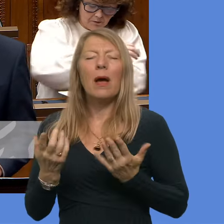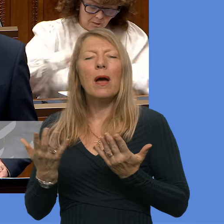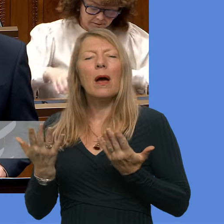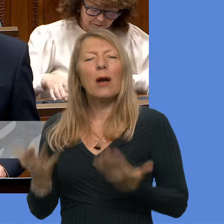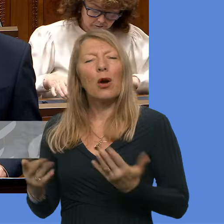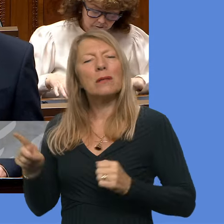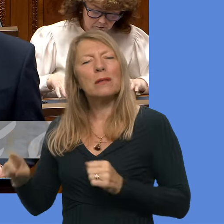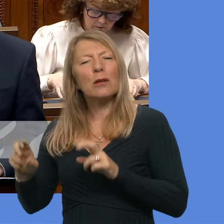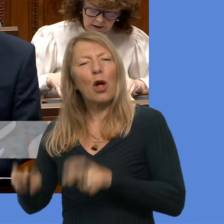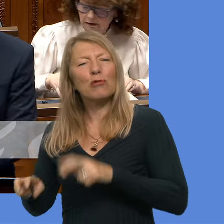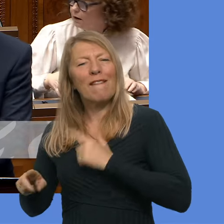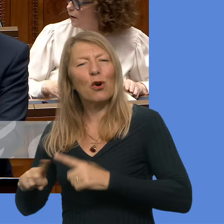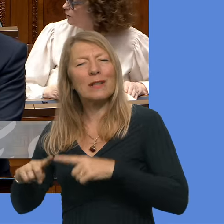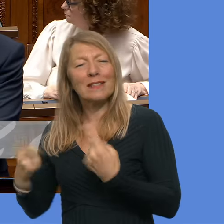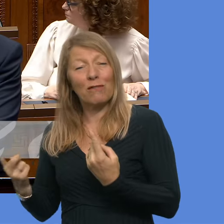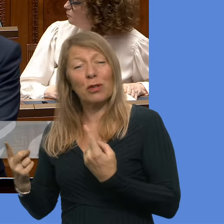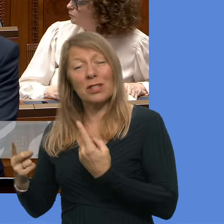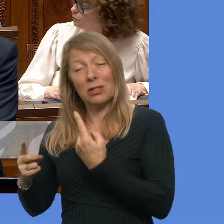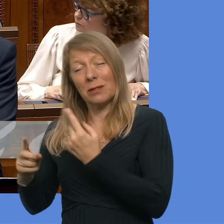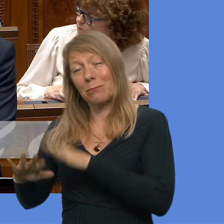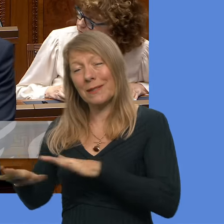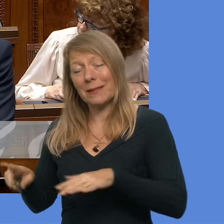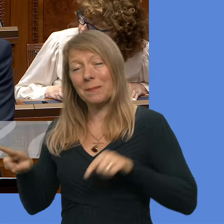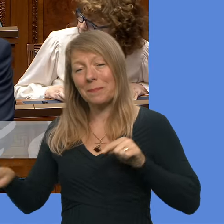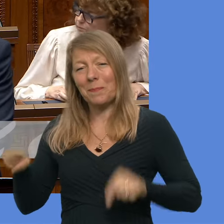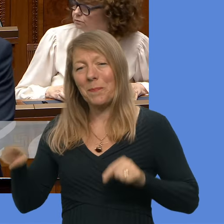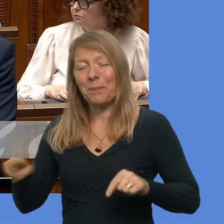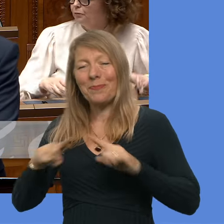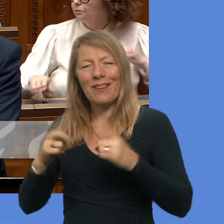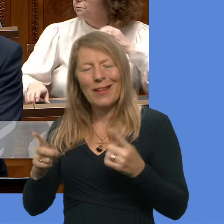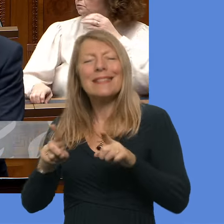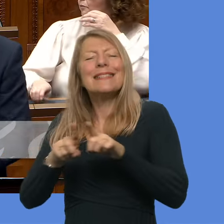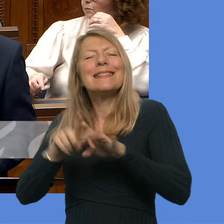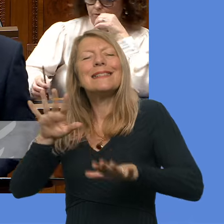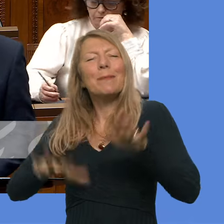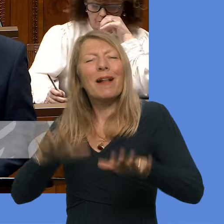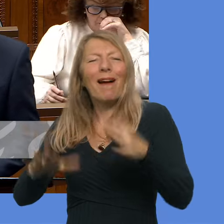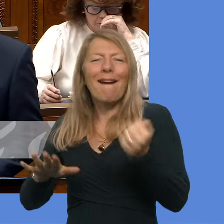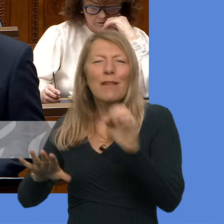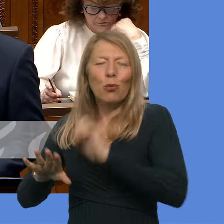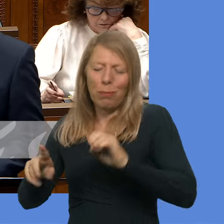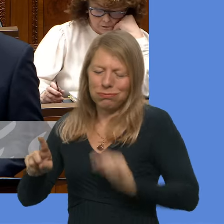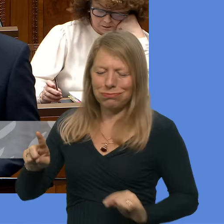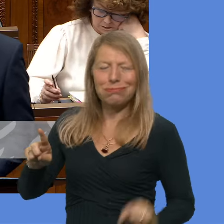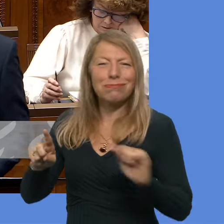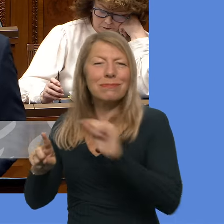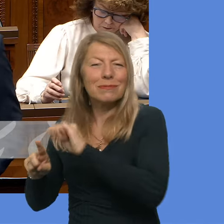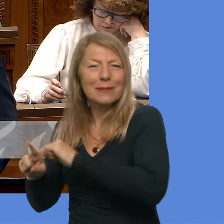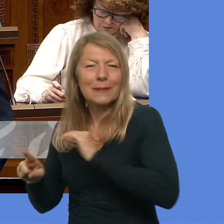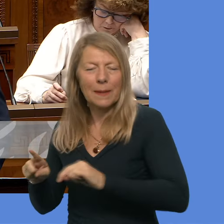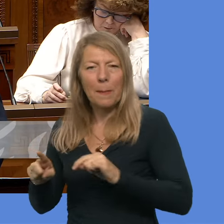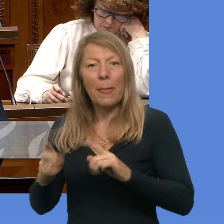Britain. Similar auction-based schemes have also been successful across other European countries and are a well-established option for incentivising